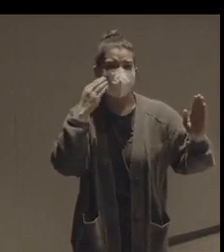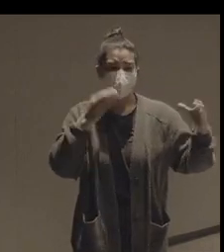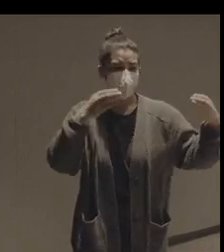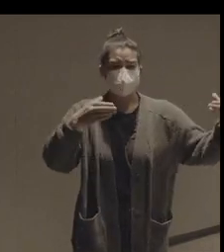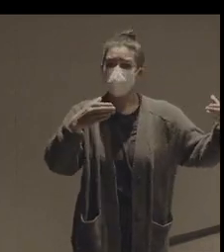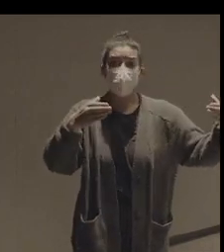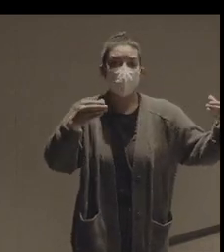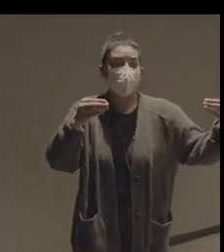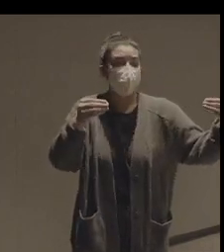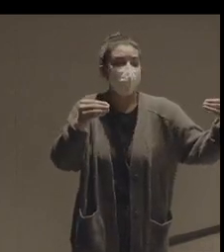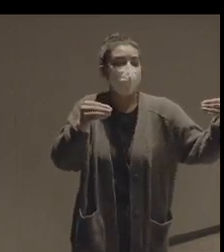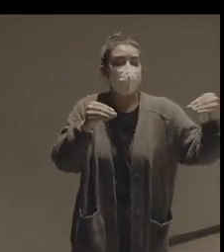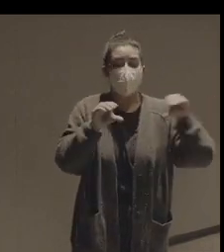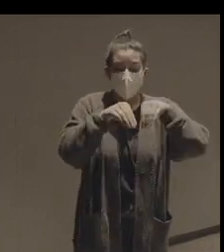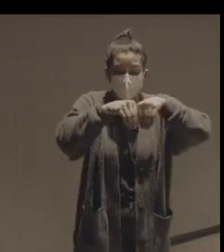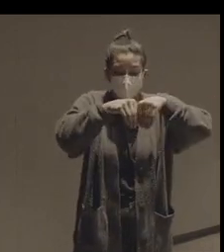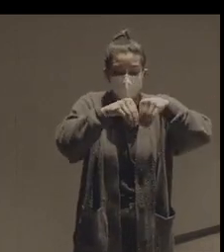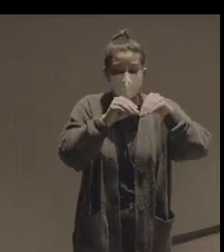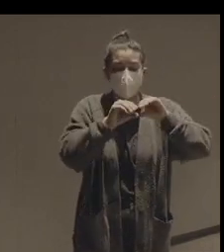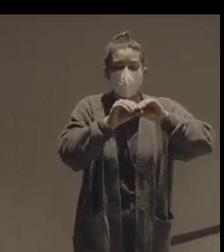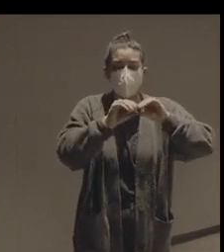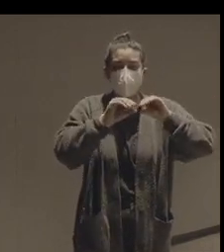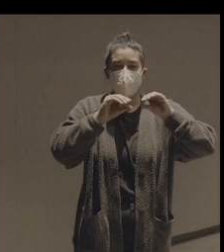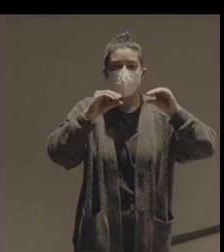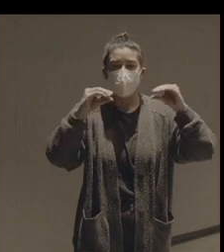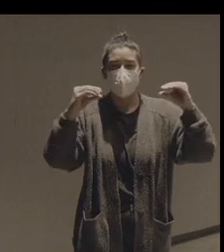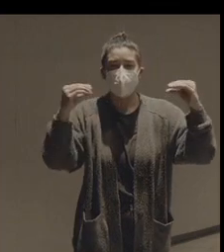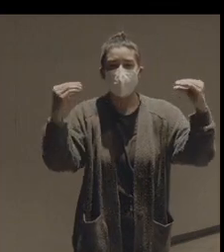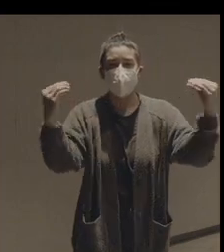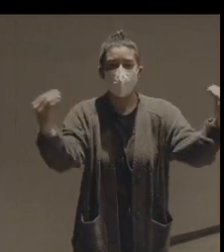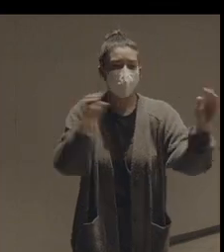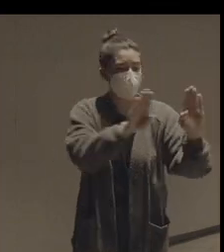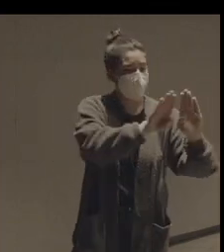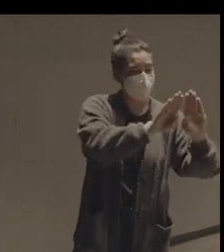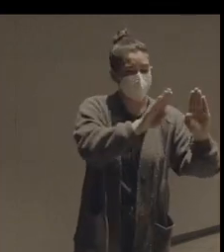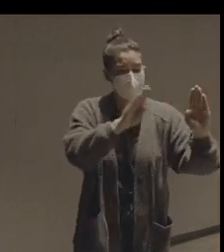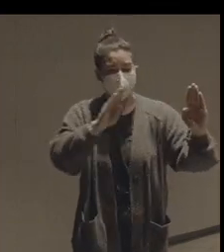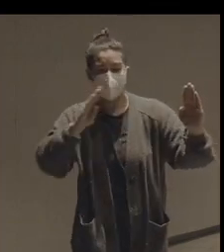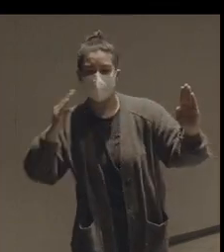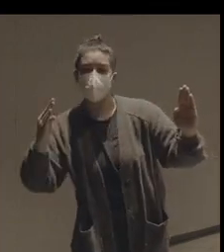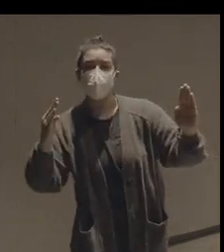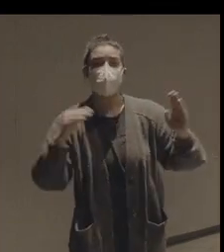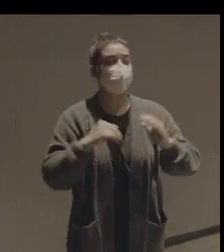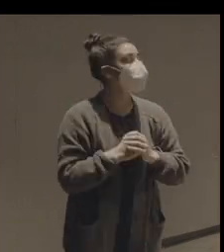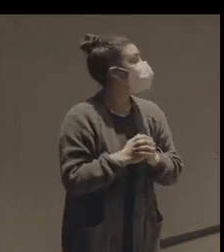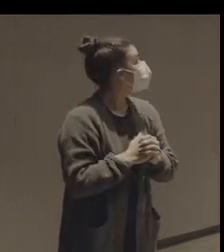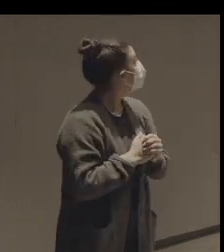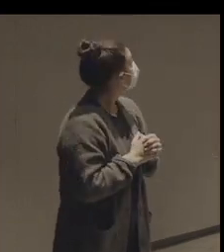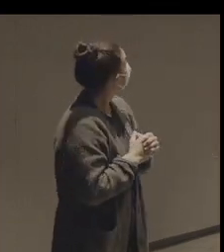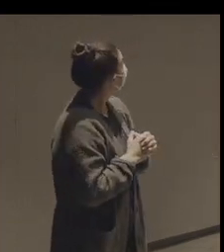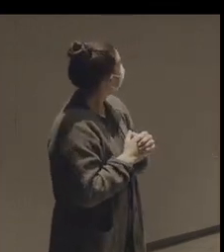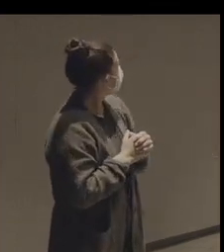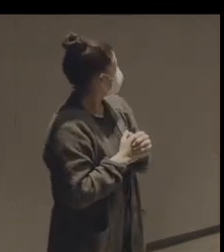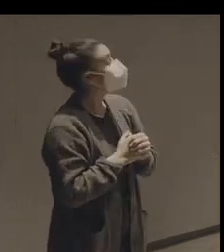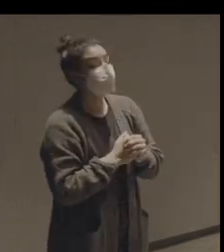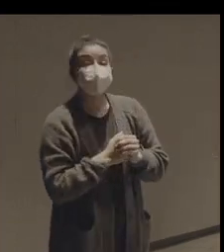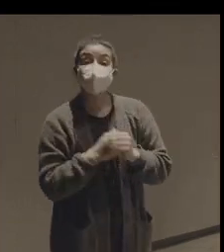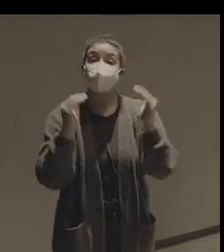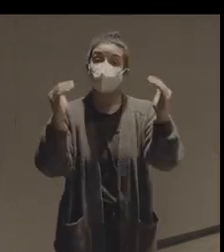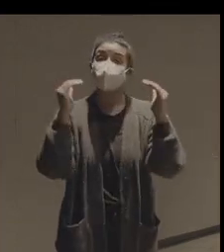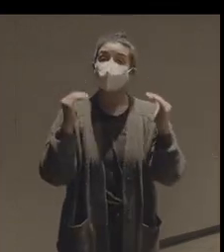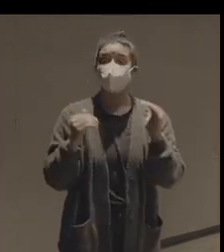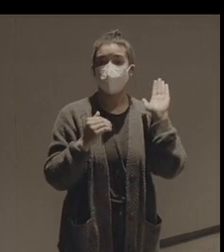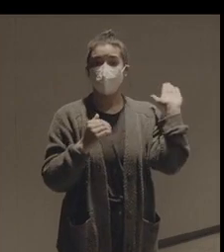view. And then while I read Helen's quote, I'm gonna just put full screen one of the diffused images of the